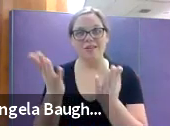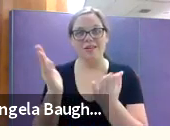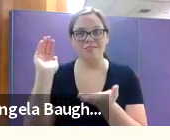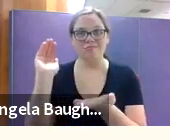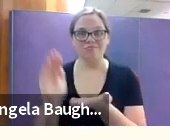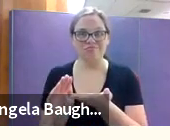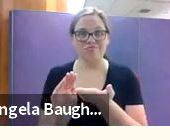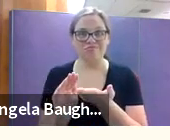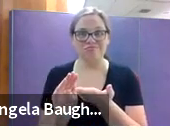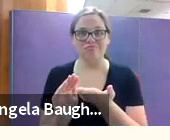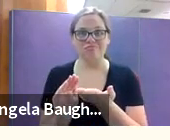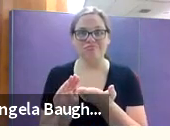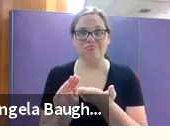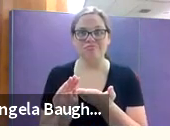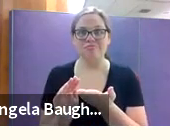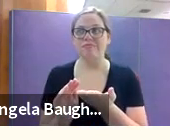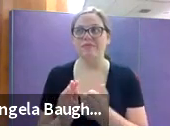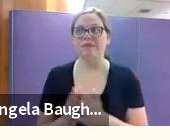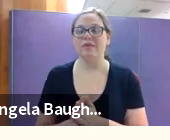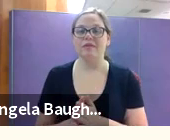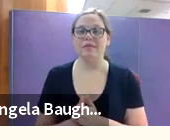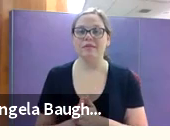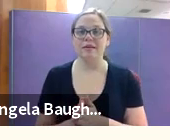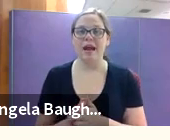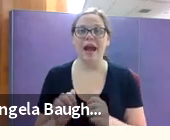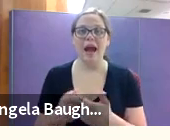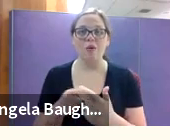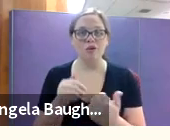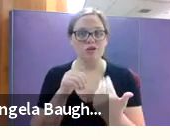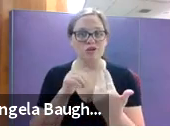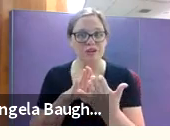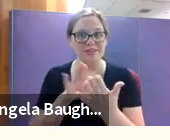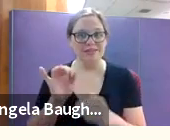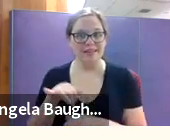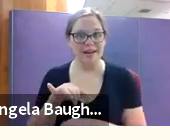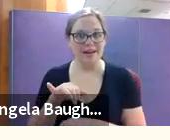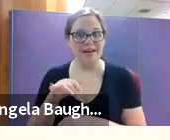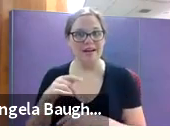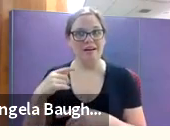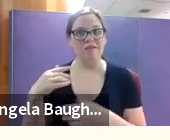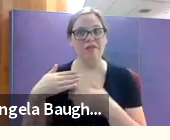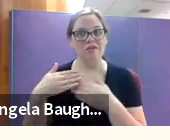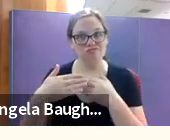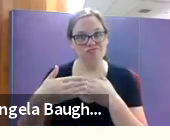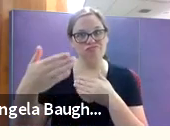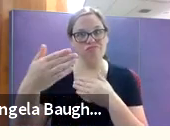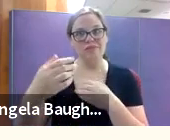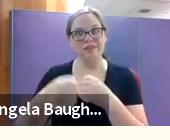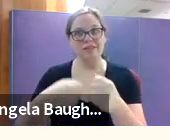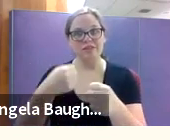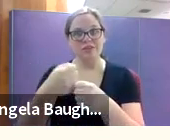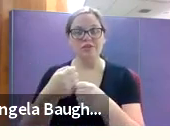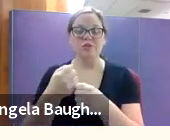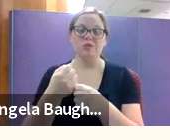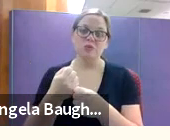So something for us to think about how we address that over this course of the next year. So essentially,